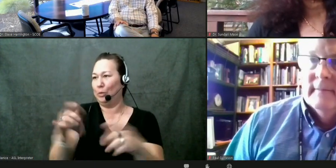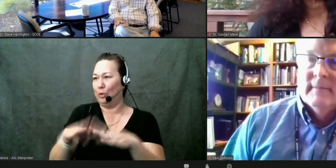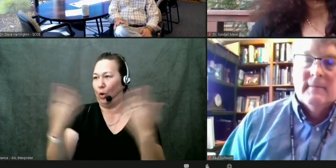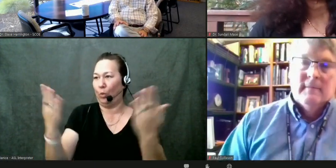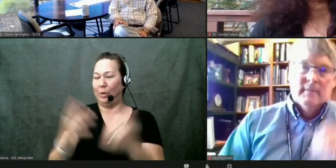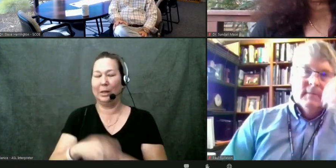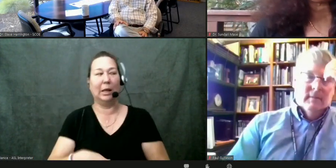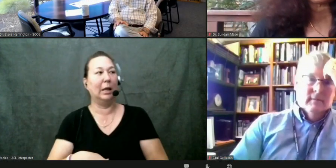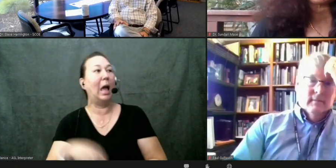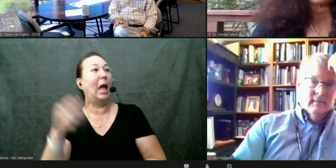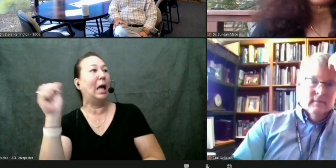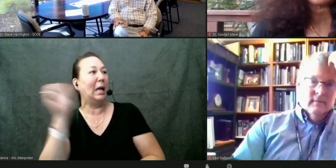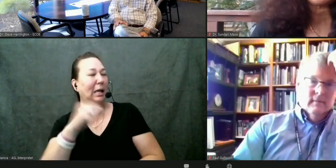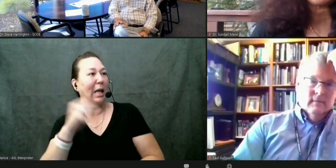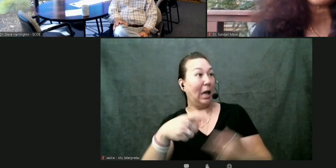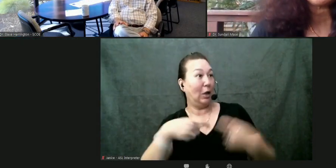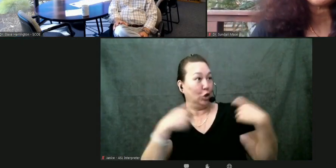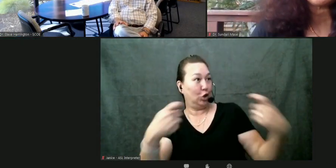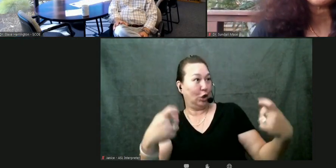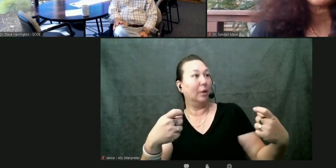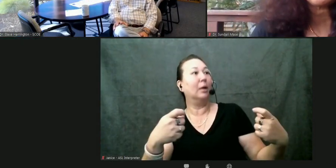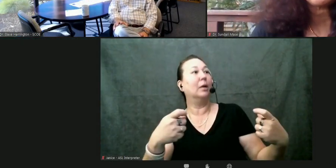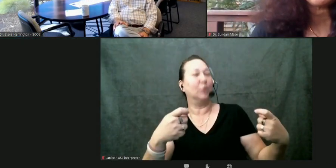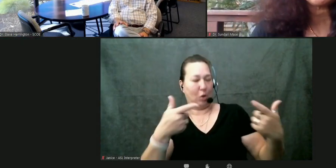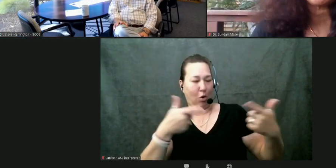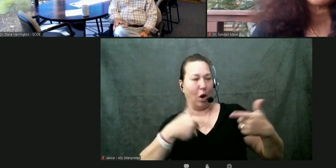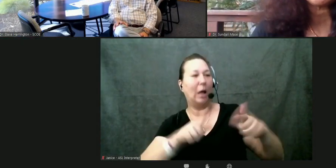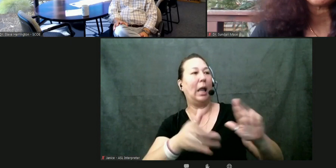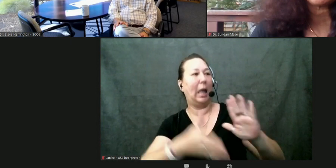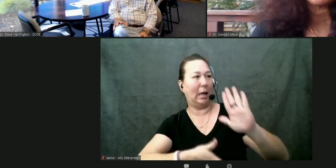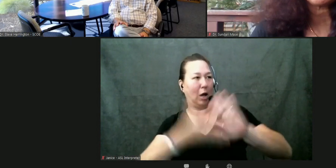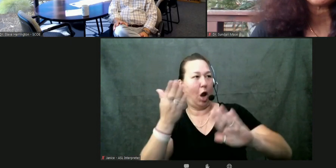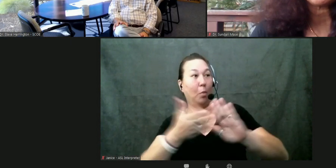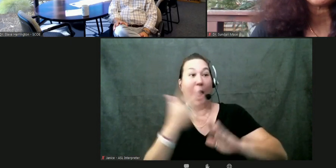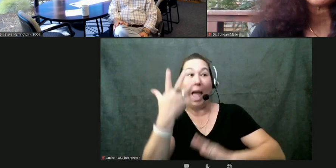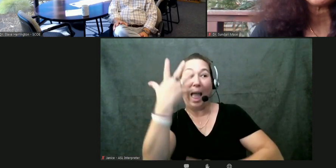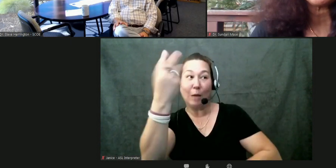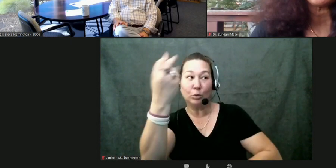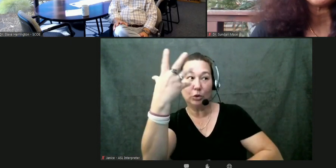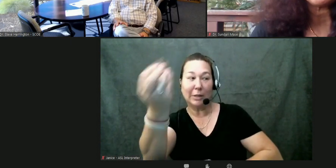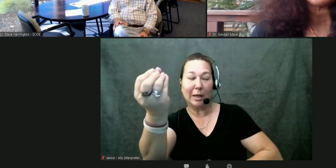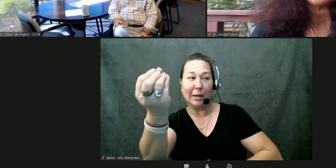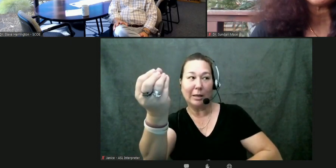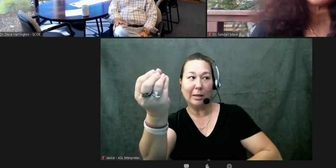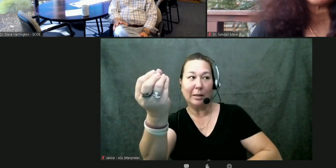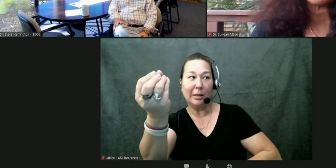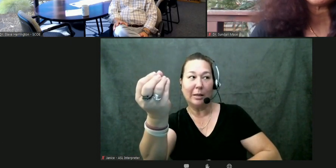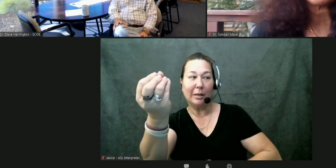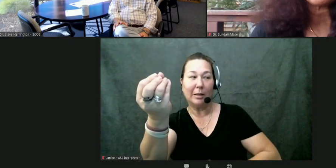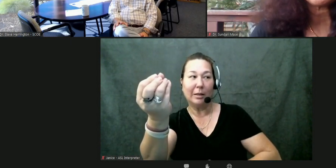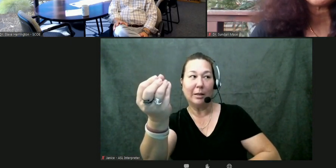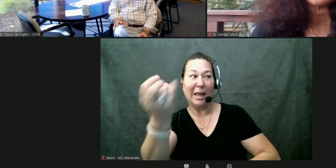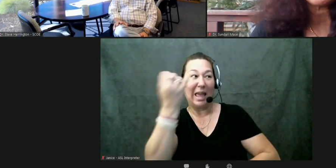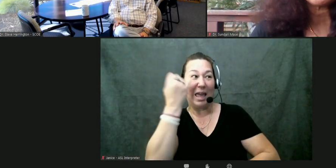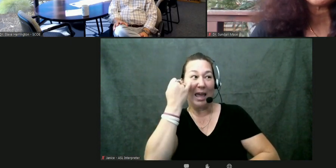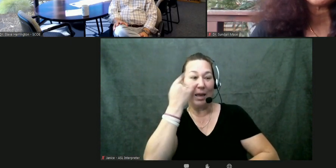Yes, gyms are allowed to operate outdoors, but if he is asking